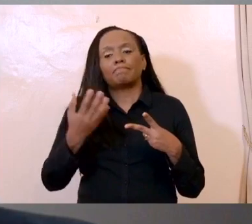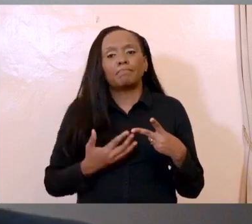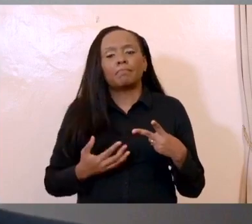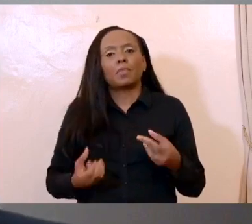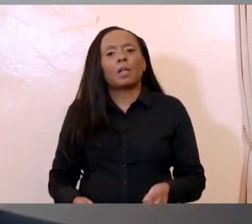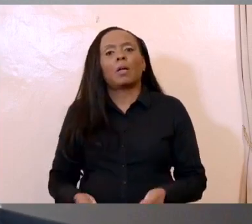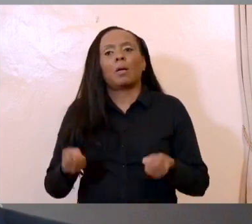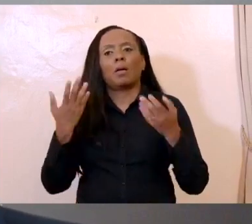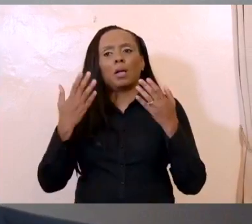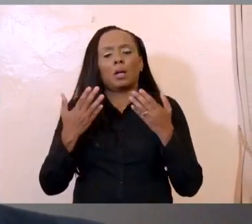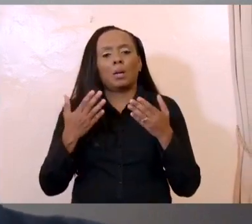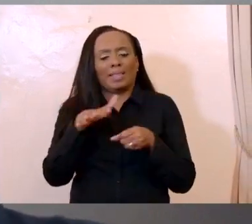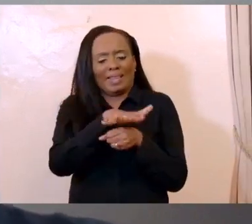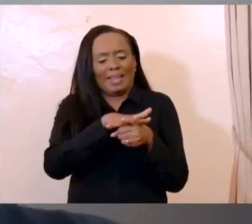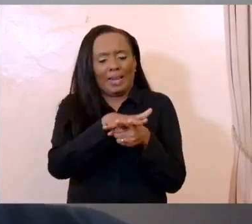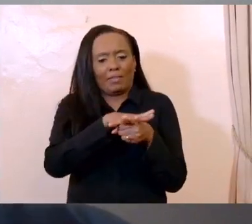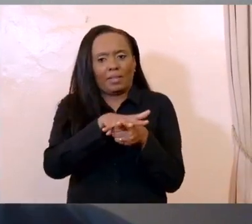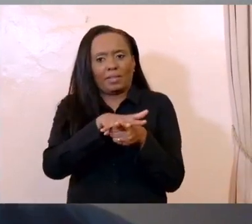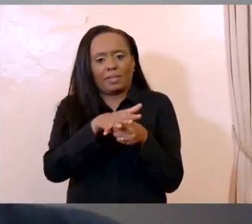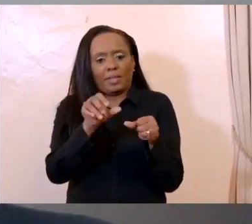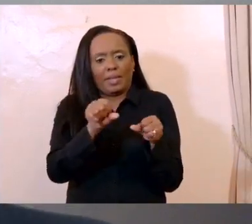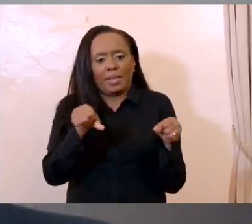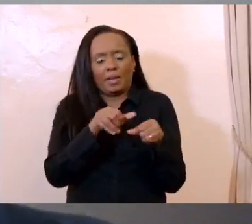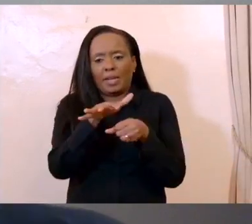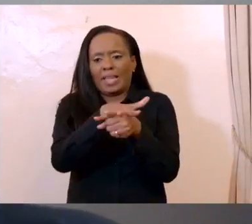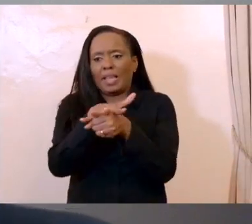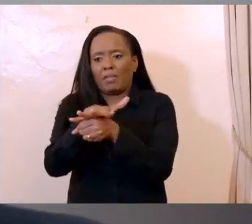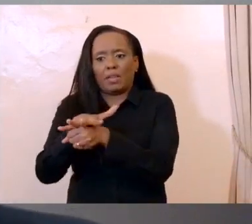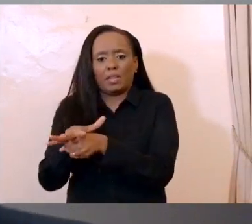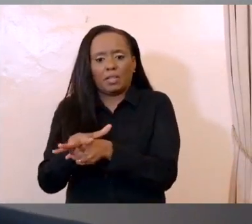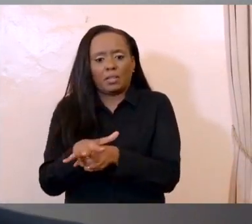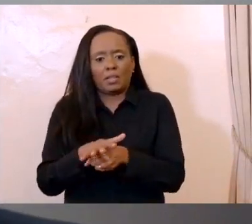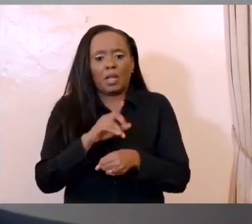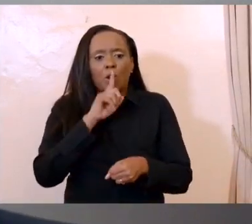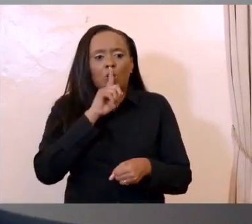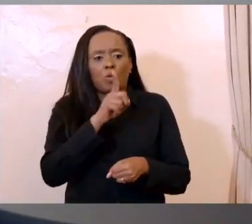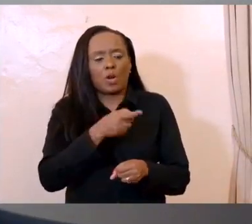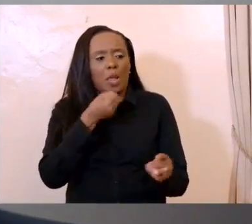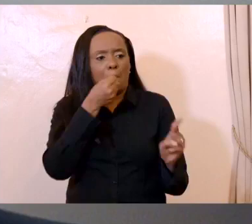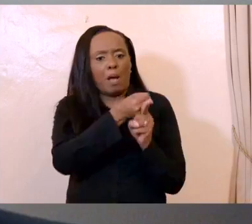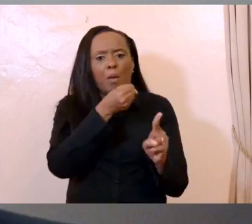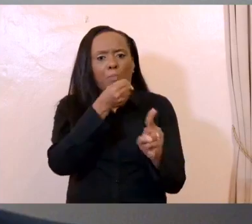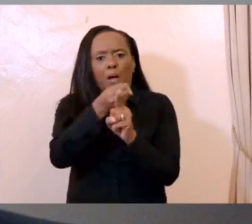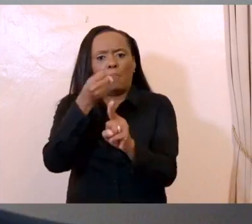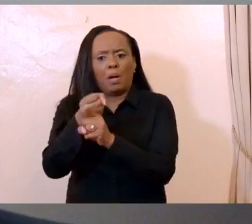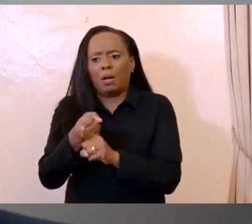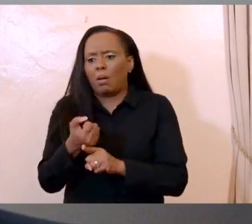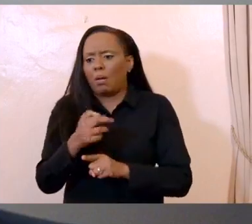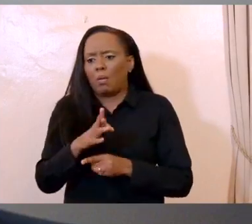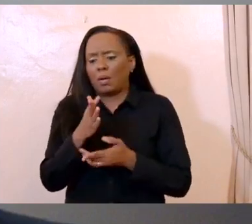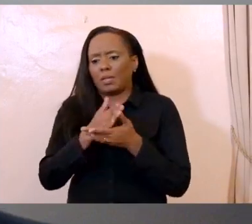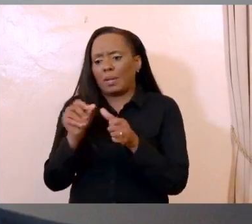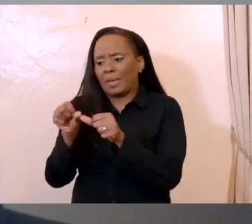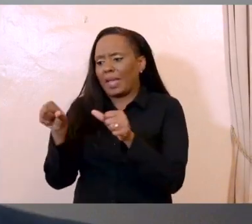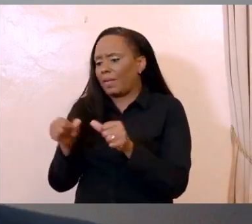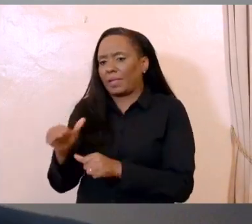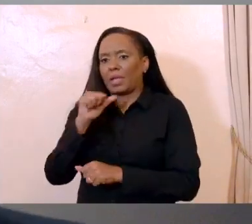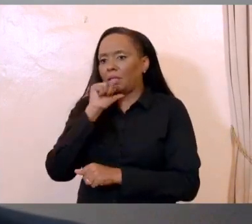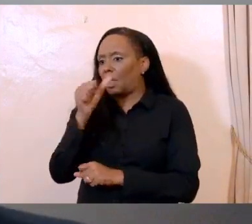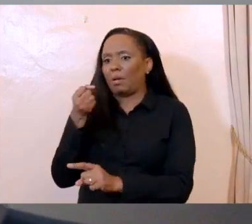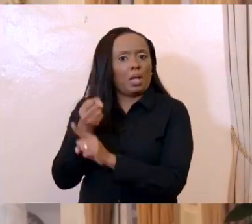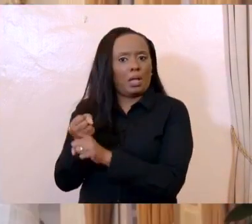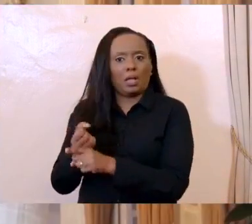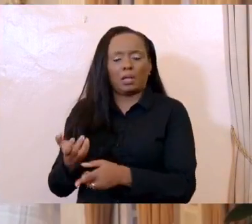been touched, or if there are any areas that have not been touched from this current outbreak?